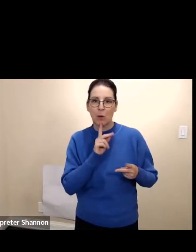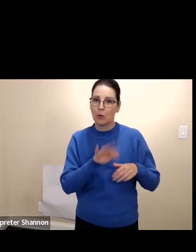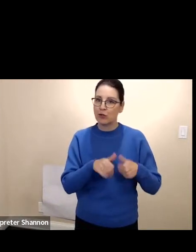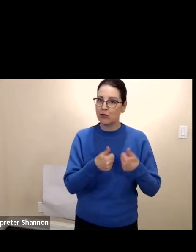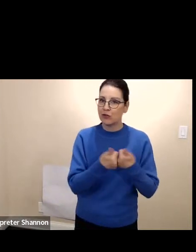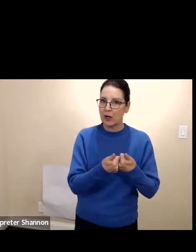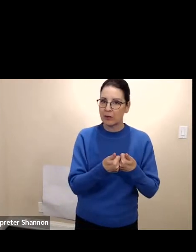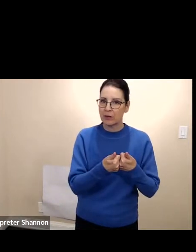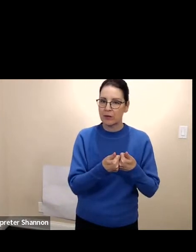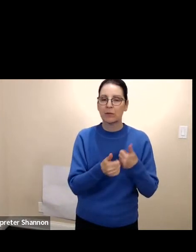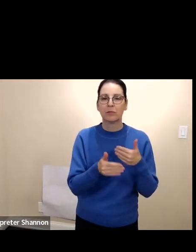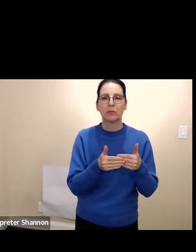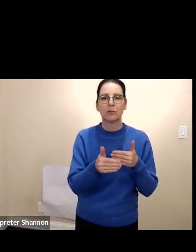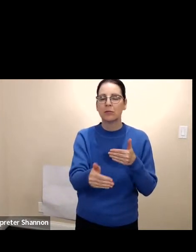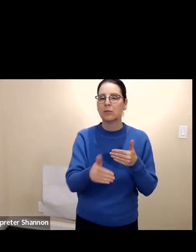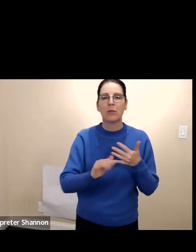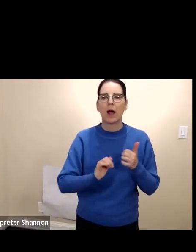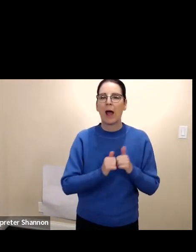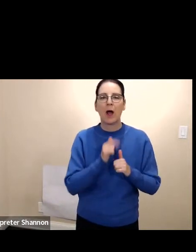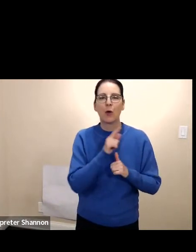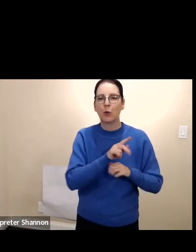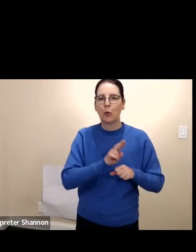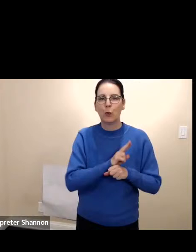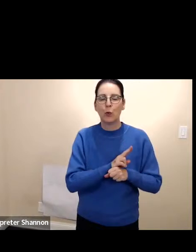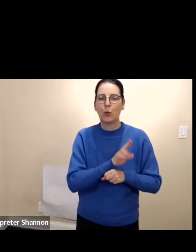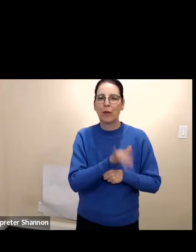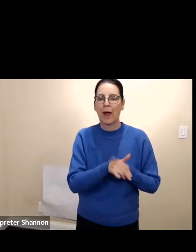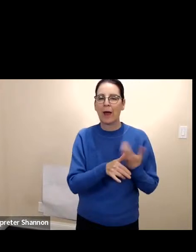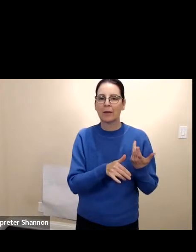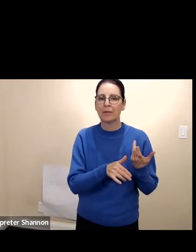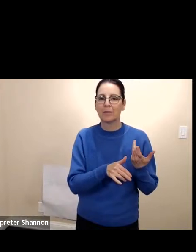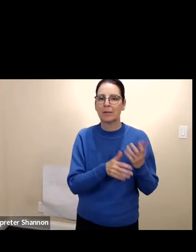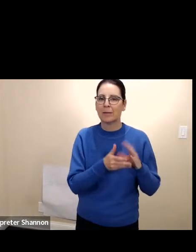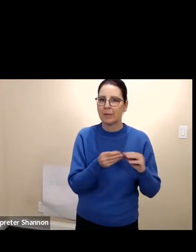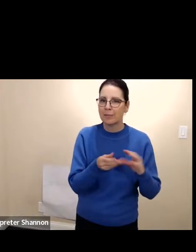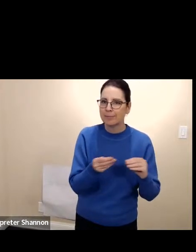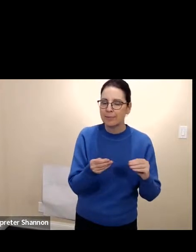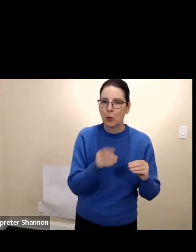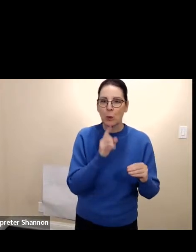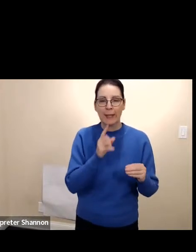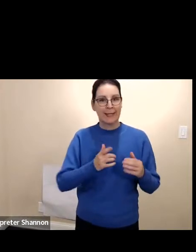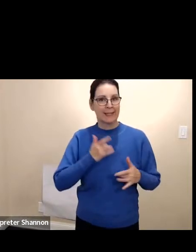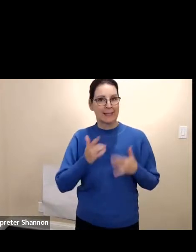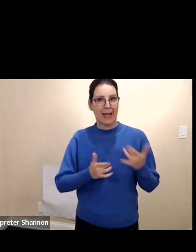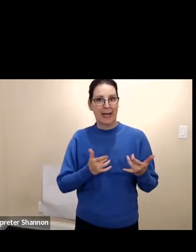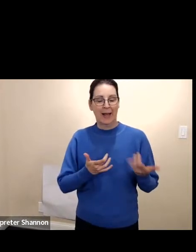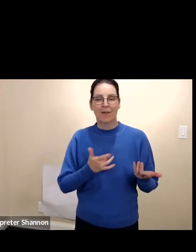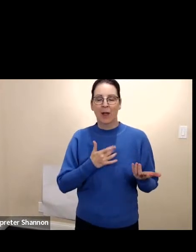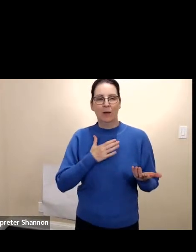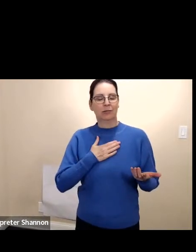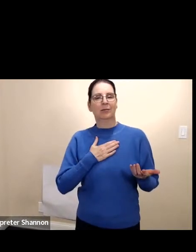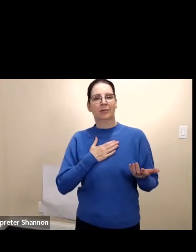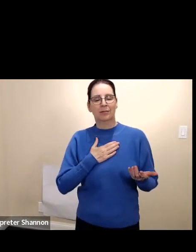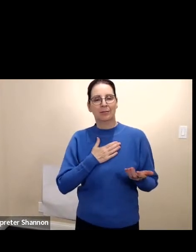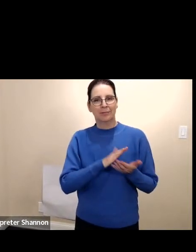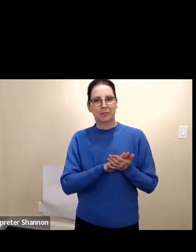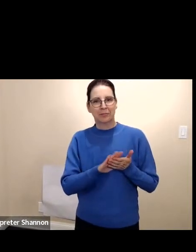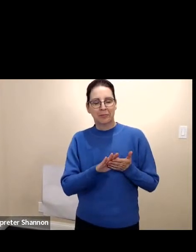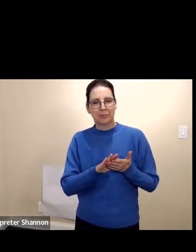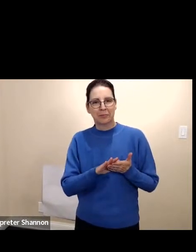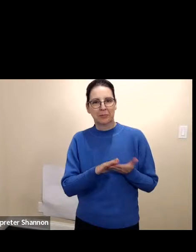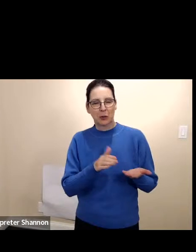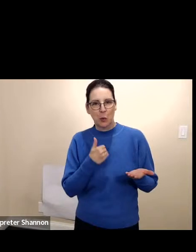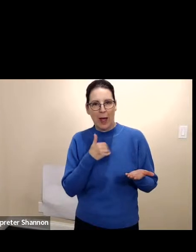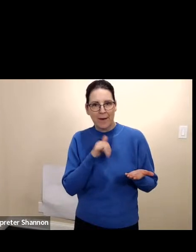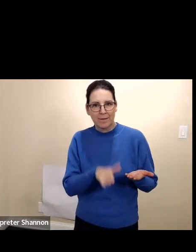thinking forward was really really exciting so it's uh really gratifying that this exists and really your